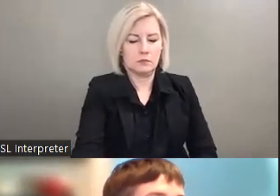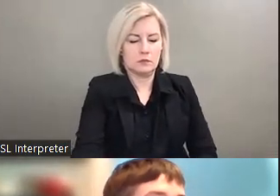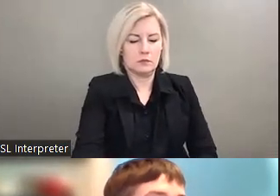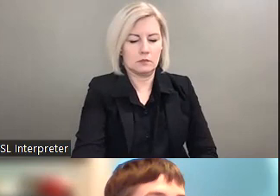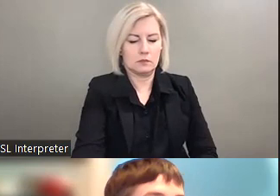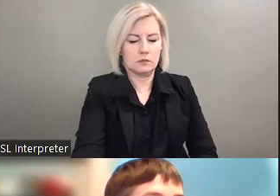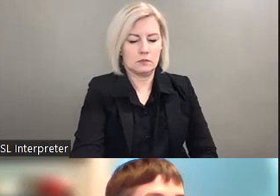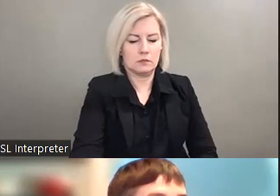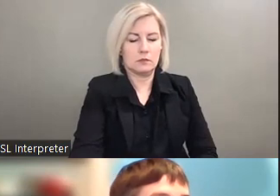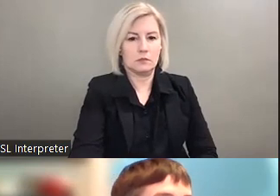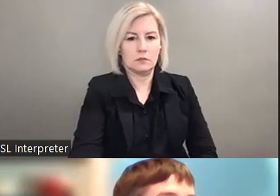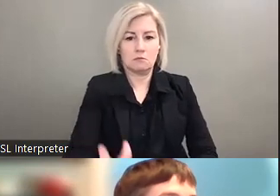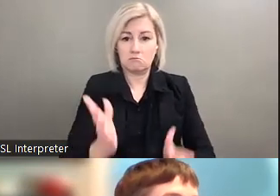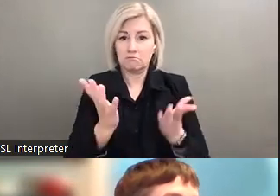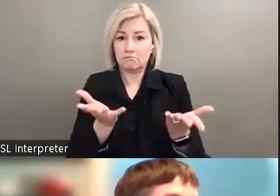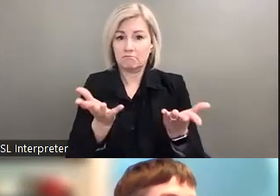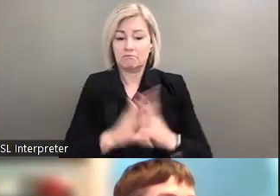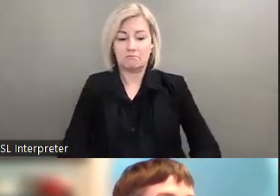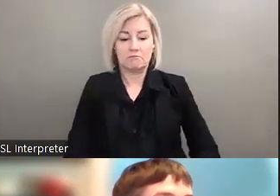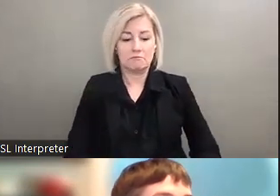And here we go.